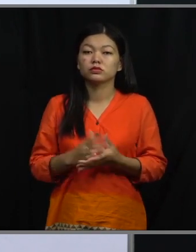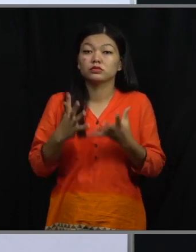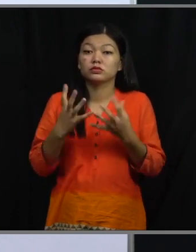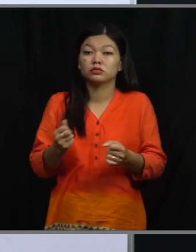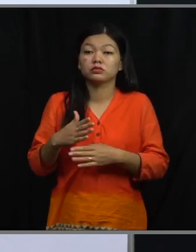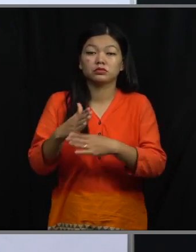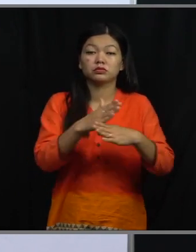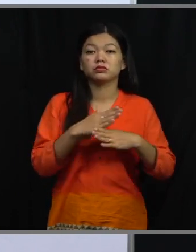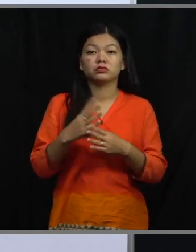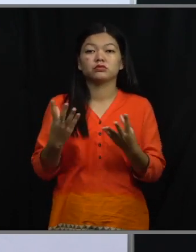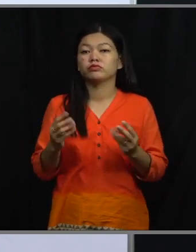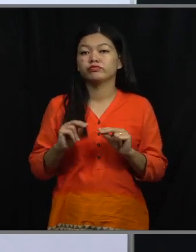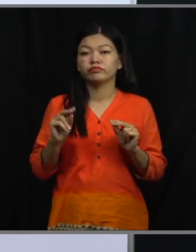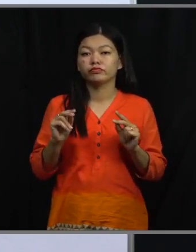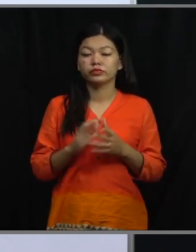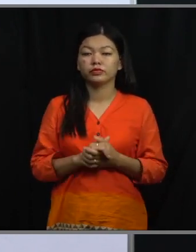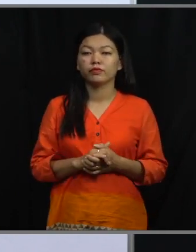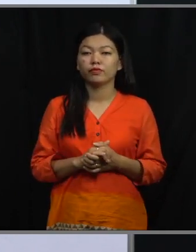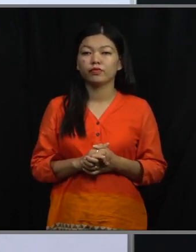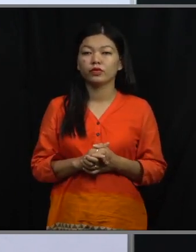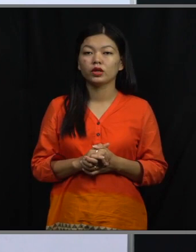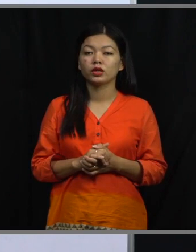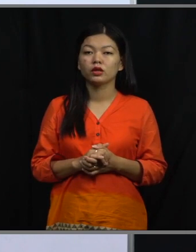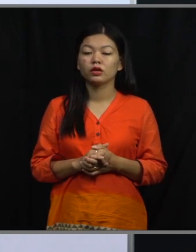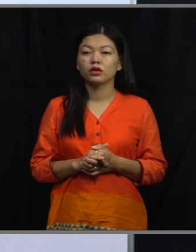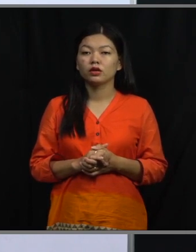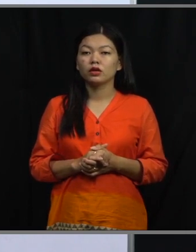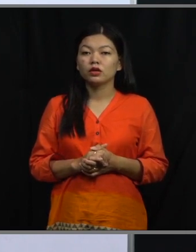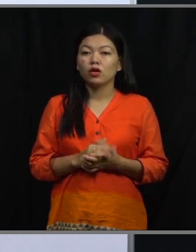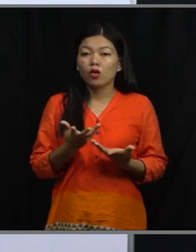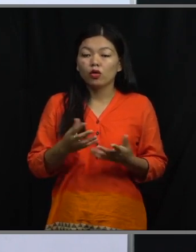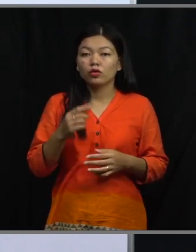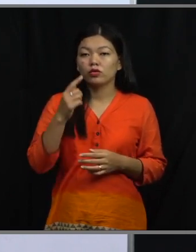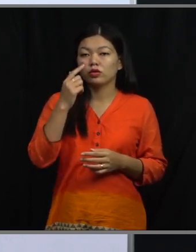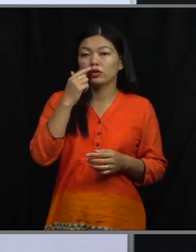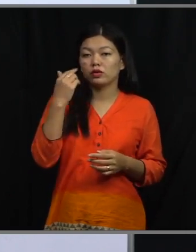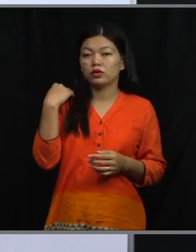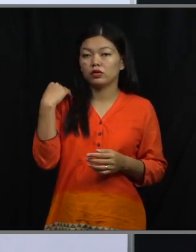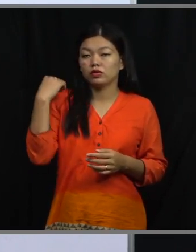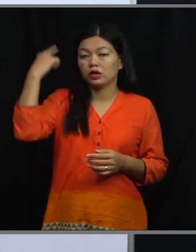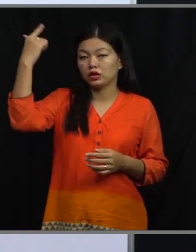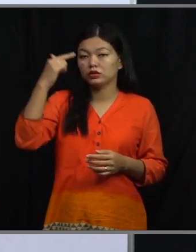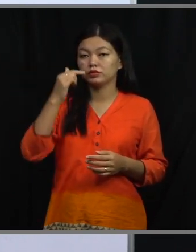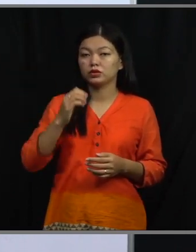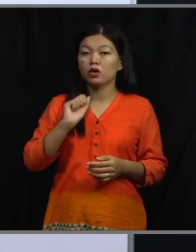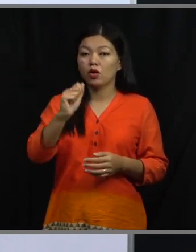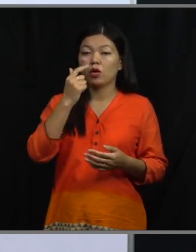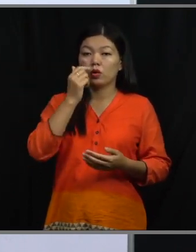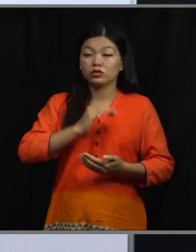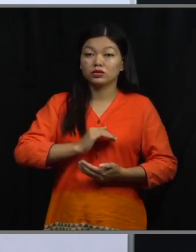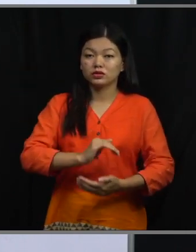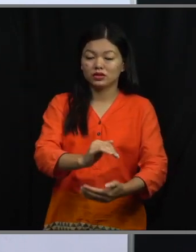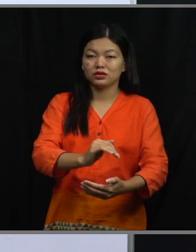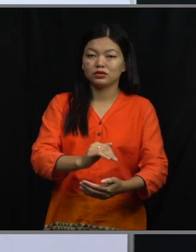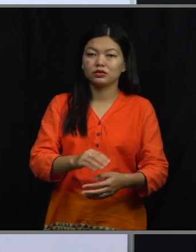or reluctance, okay. Reluctance of what? Reluctance of the son, okay, and their wives to share responsibilities.